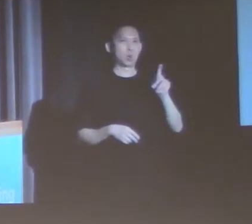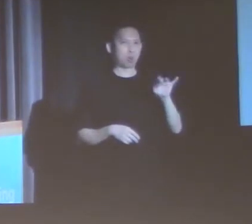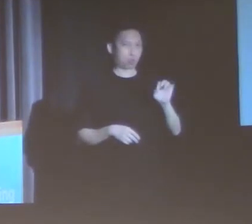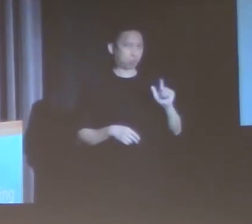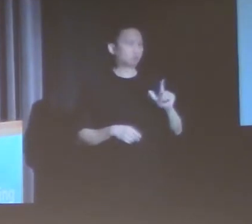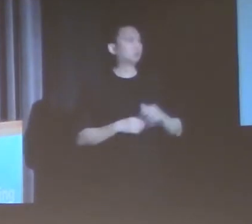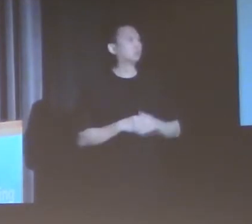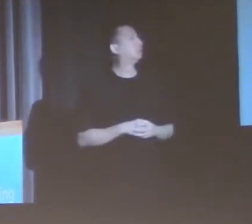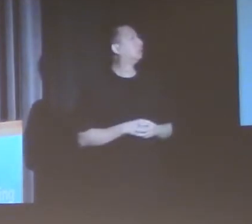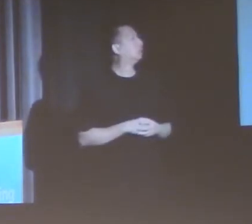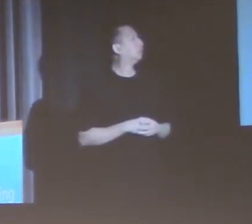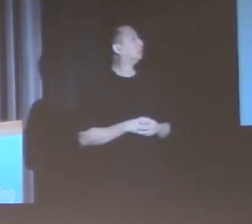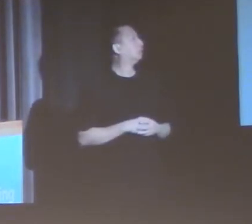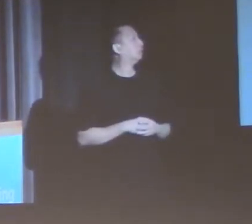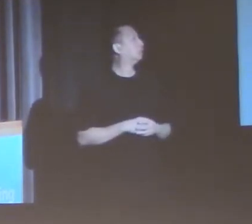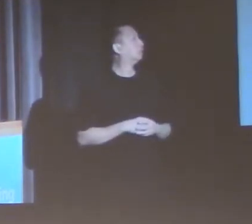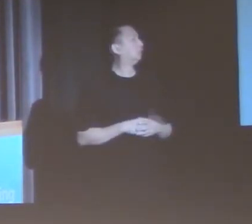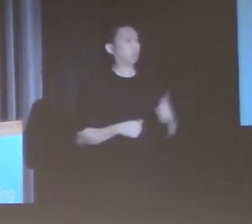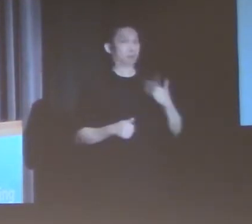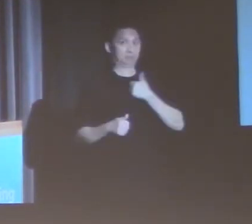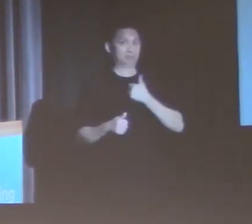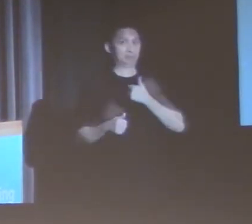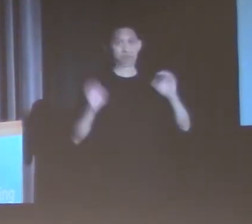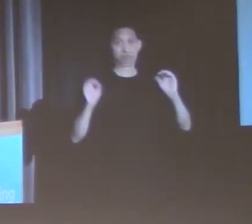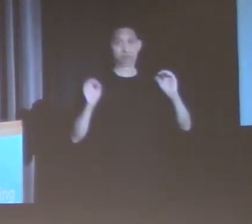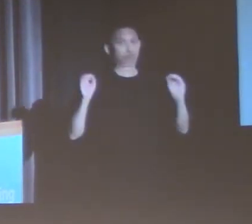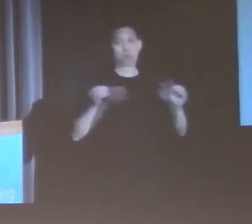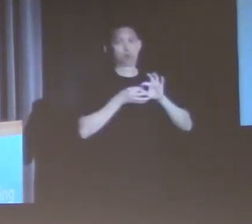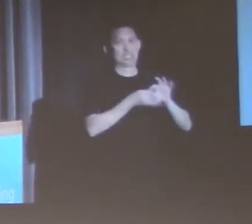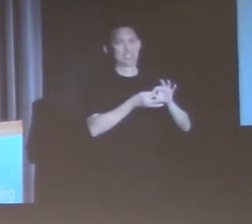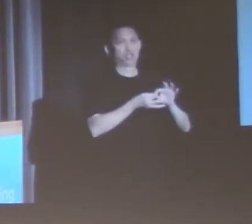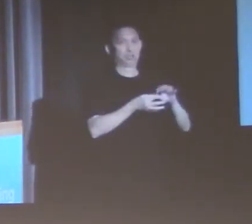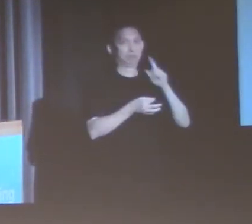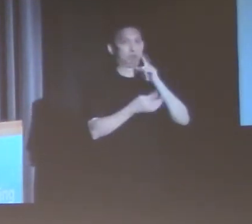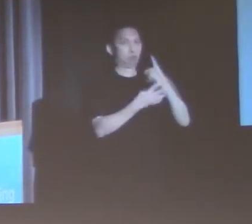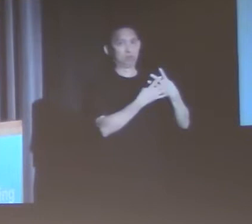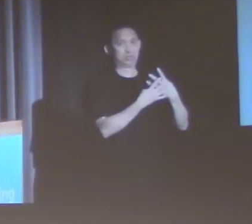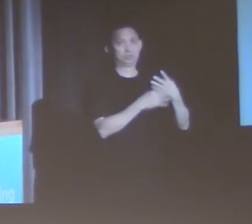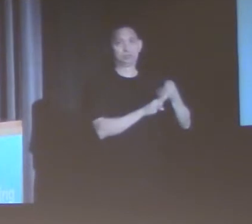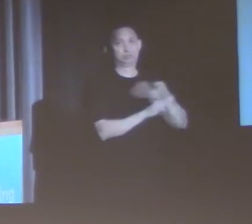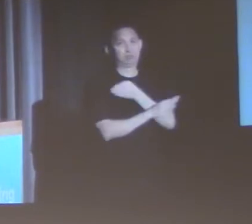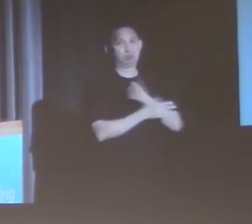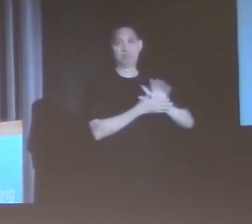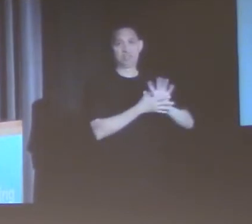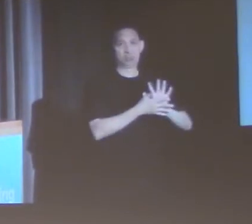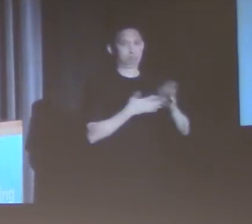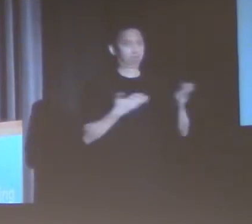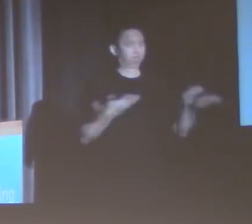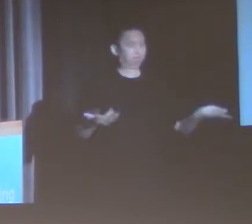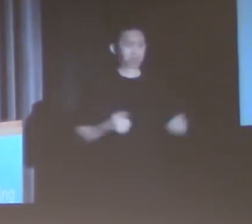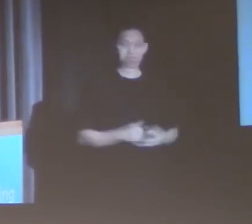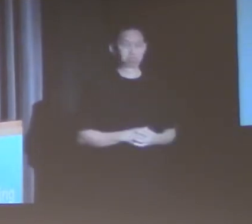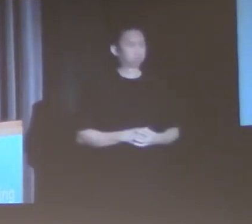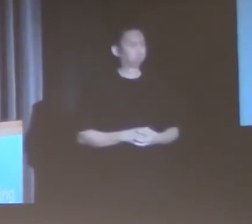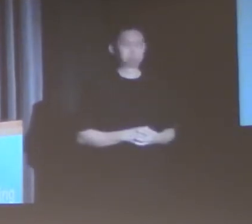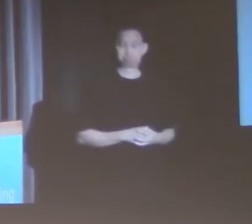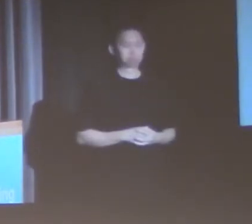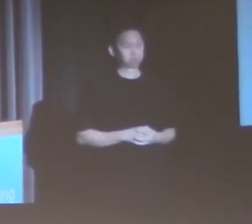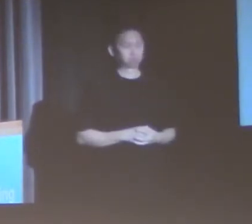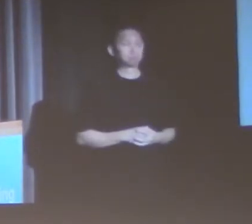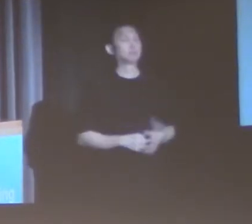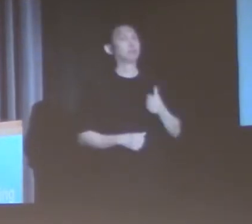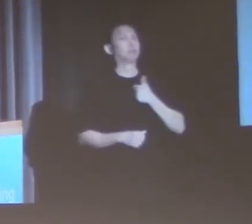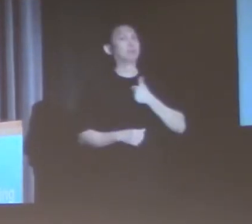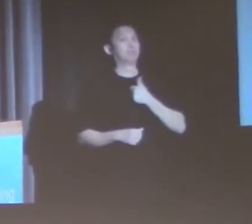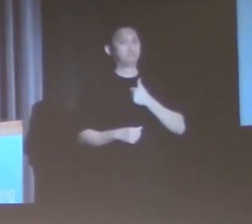any relationship to prisons before this film. Actually, I did